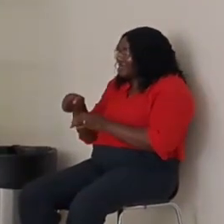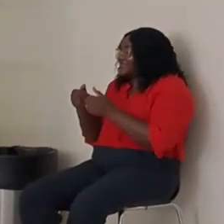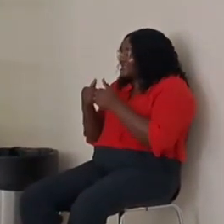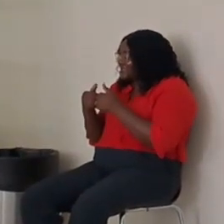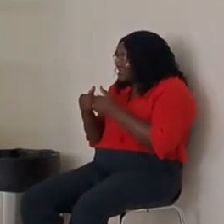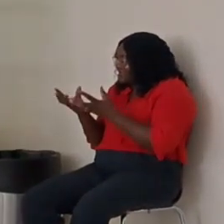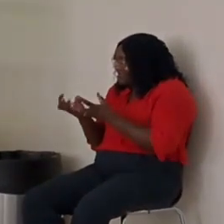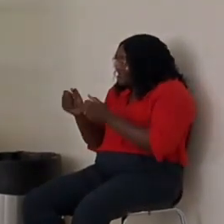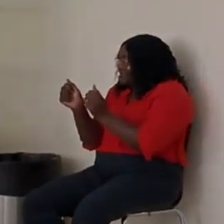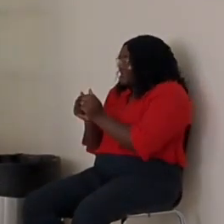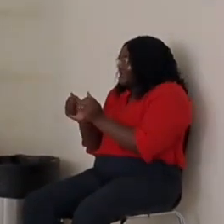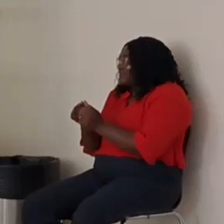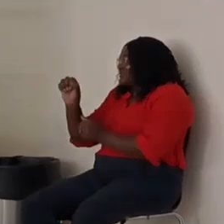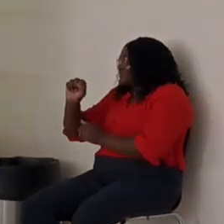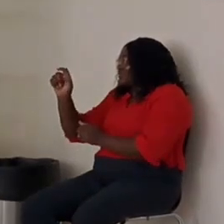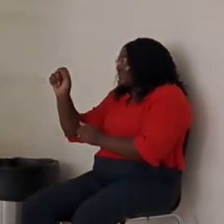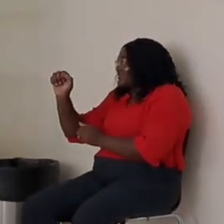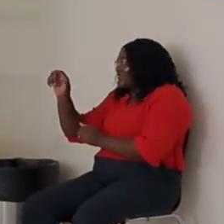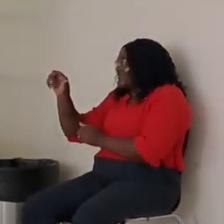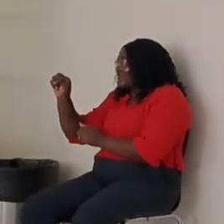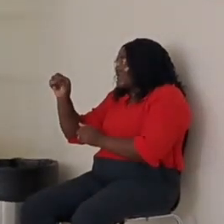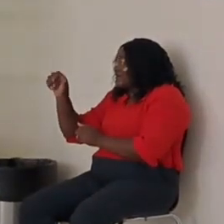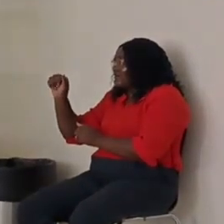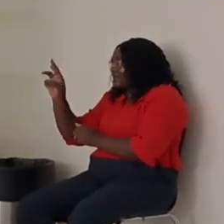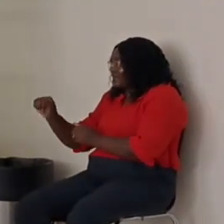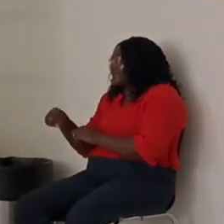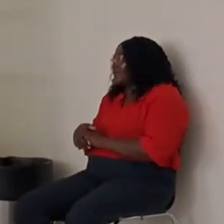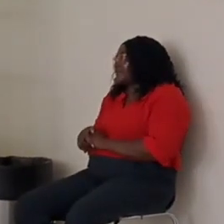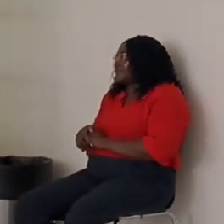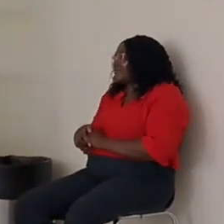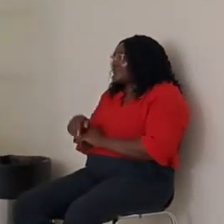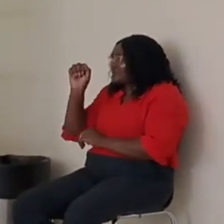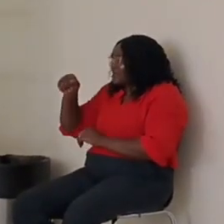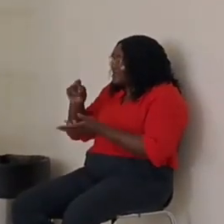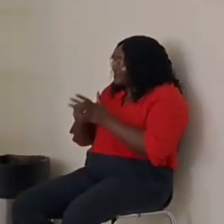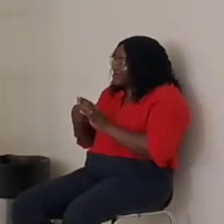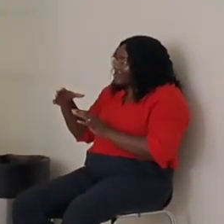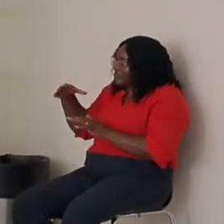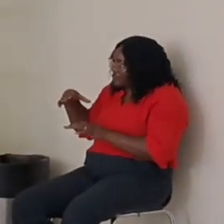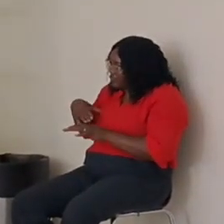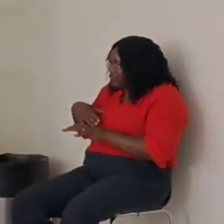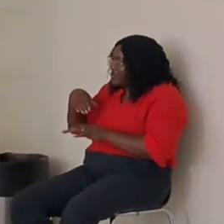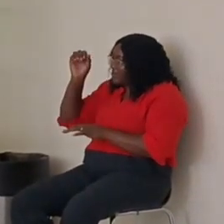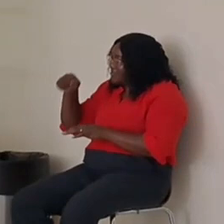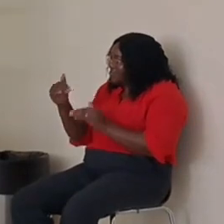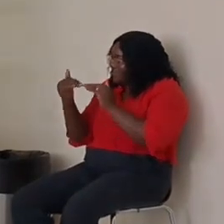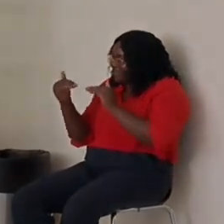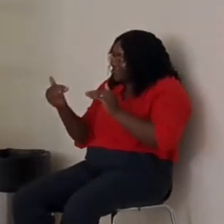entity, and the executive director, the head of this entity needs to be at a level